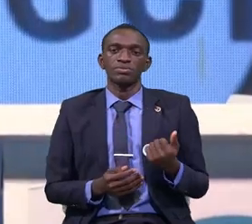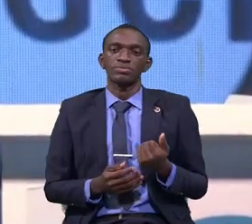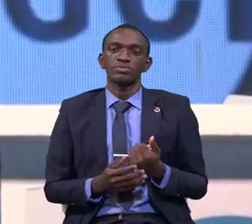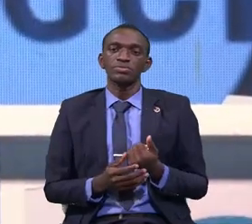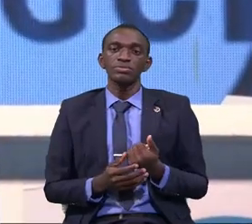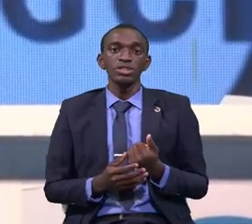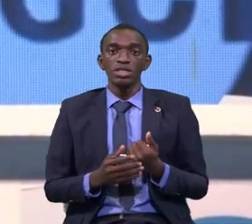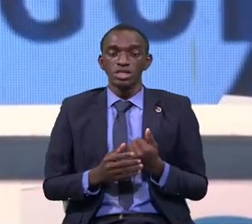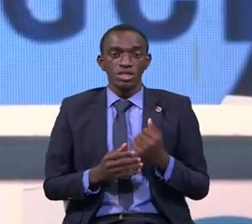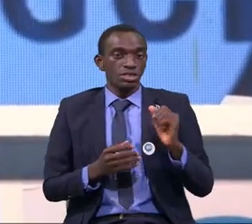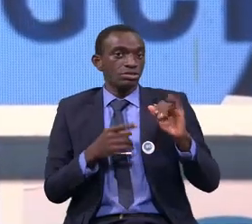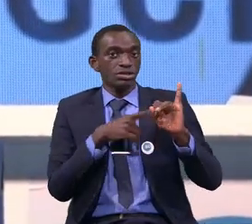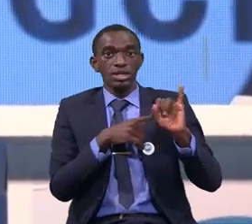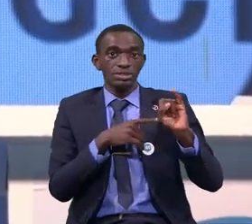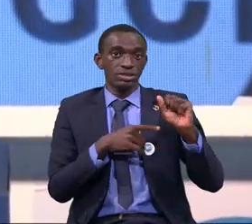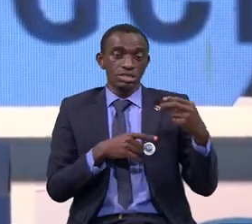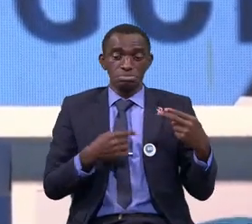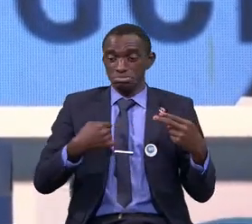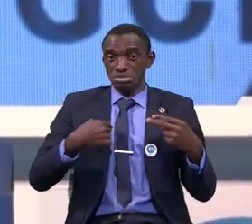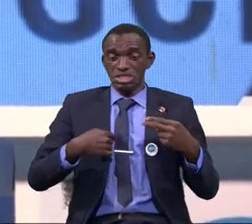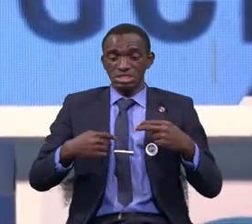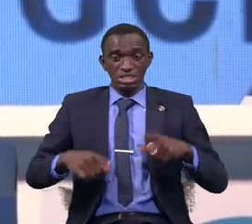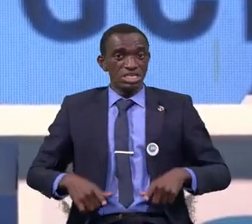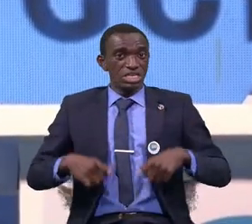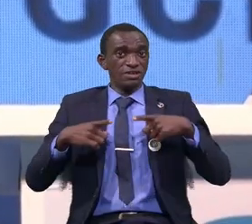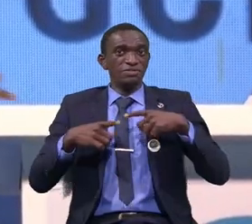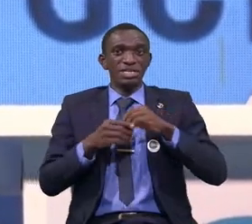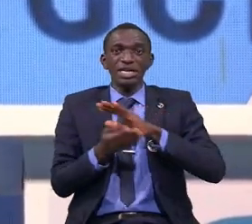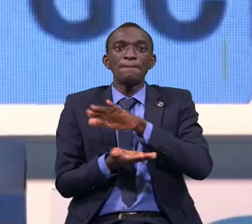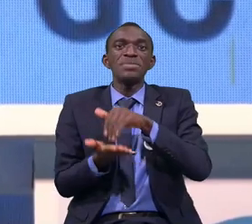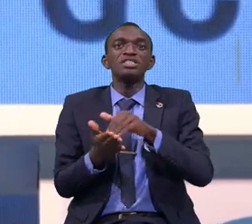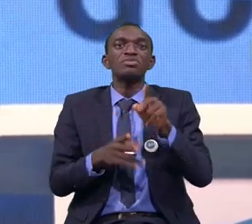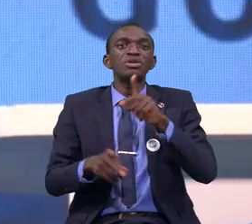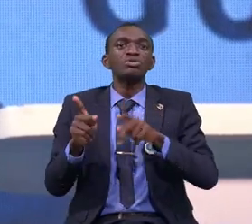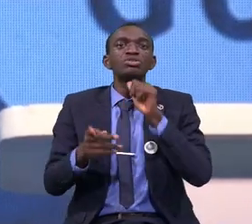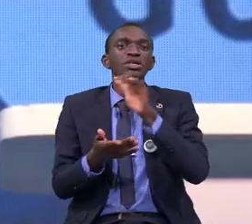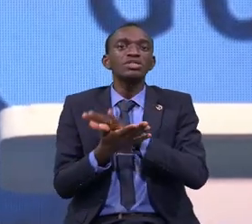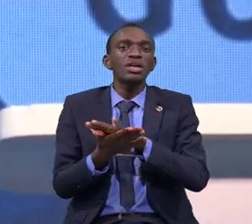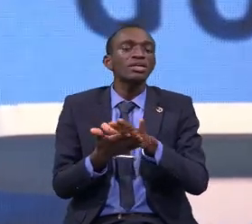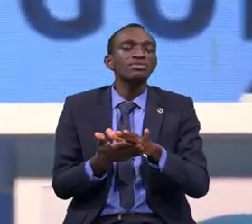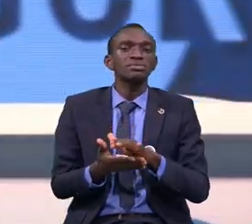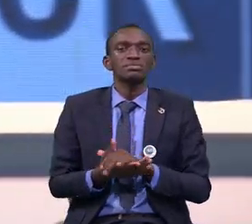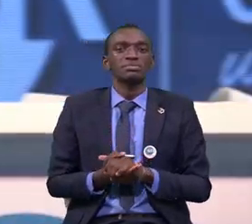He says, I dwell in the midst of unclean people.